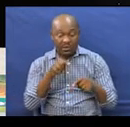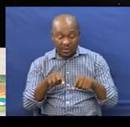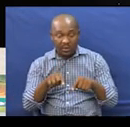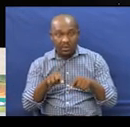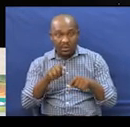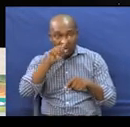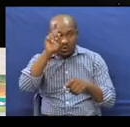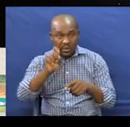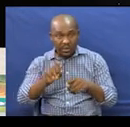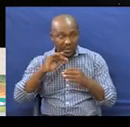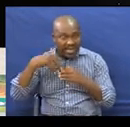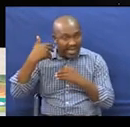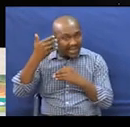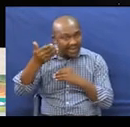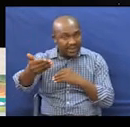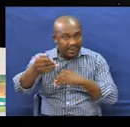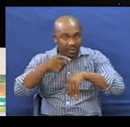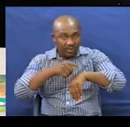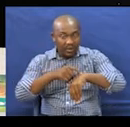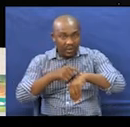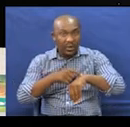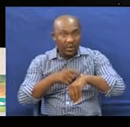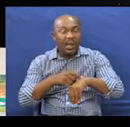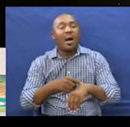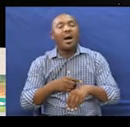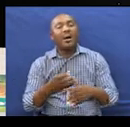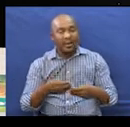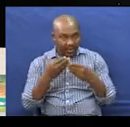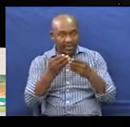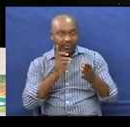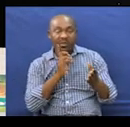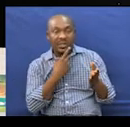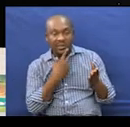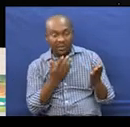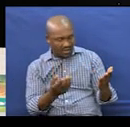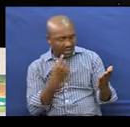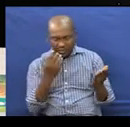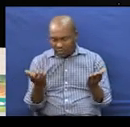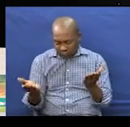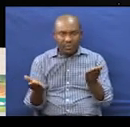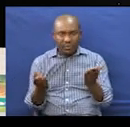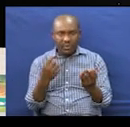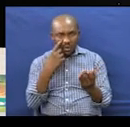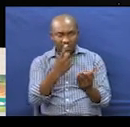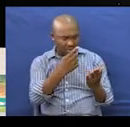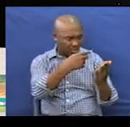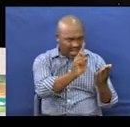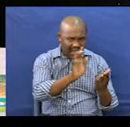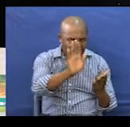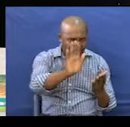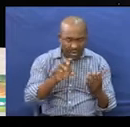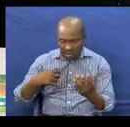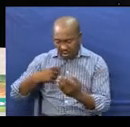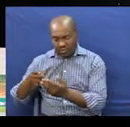this question, and in the next period, I'm going to give you the answers, and you are going to observe if you